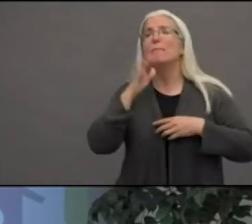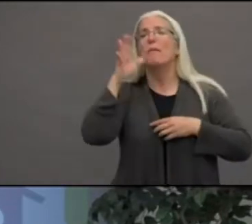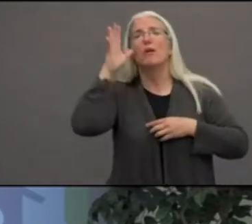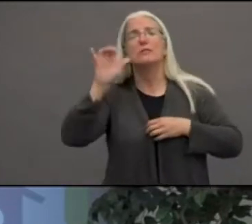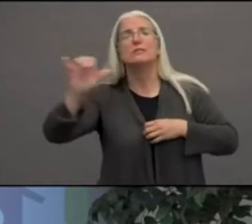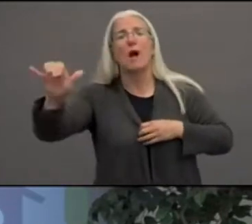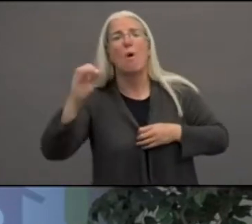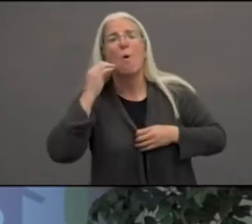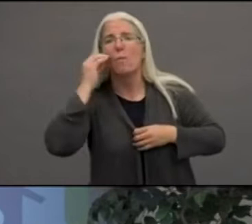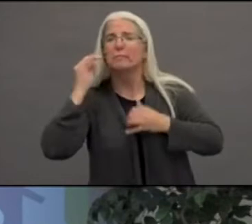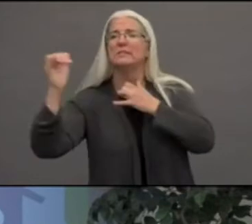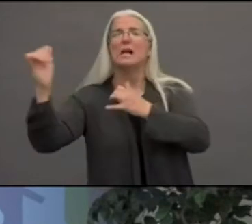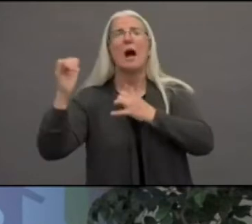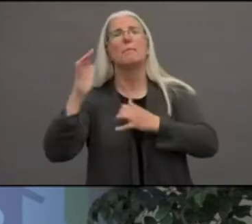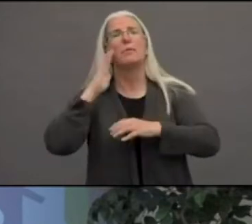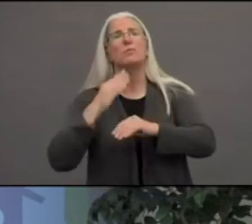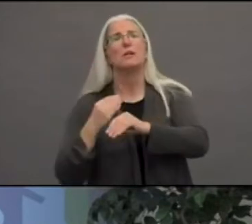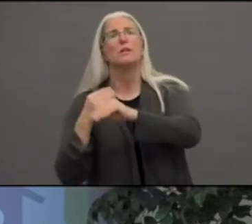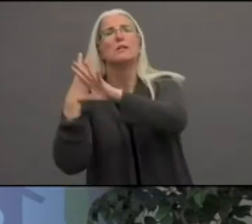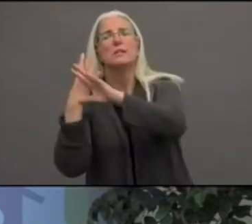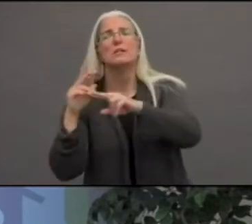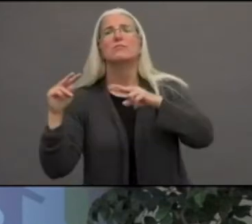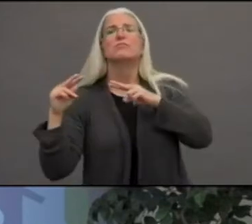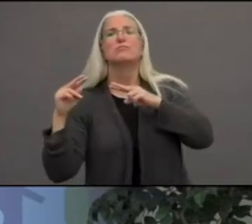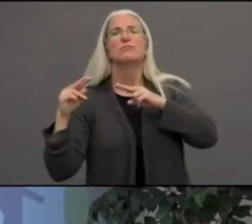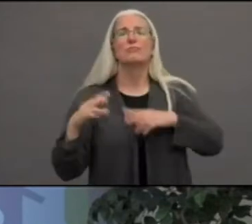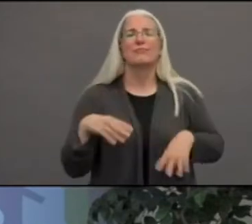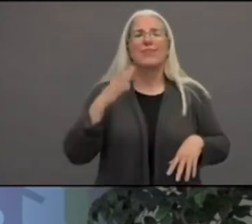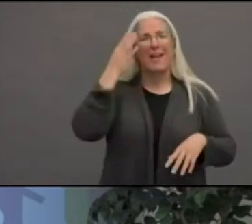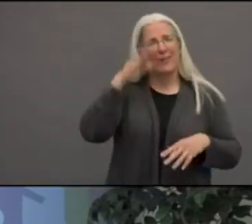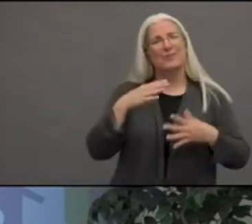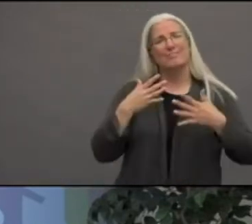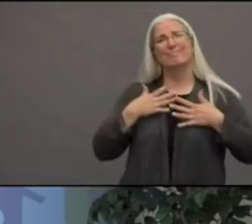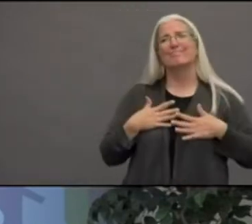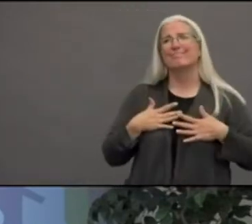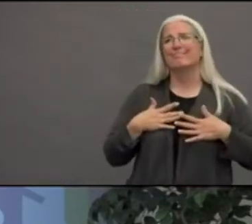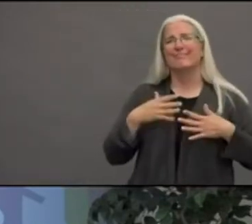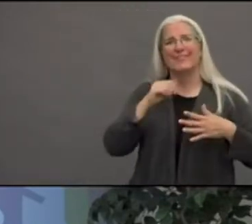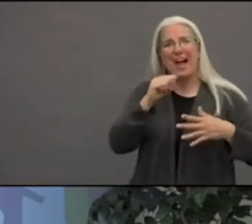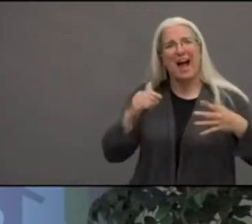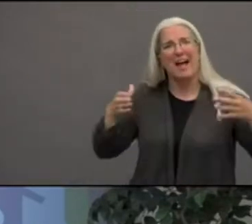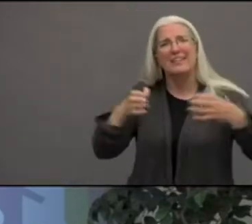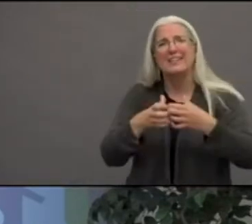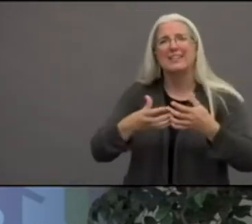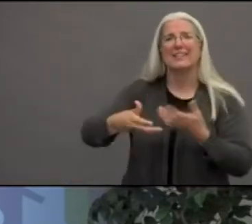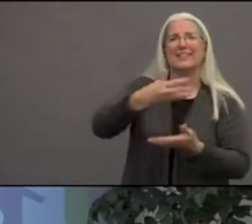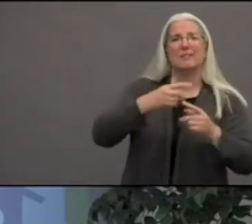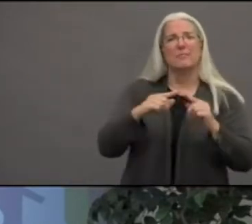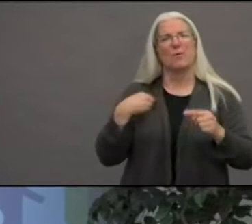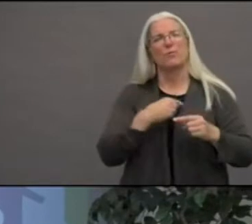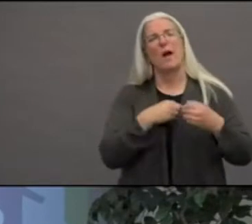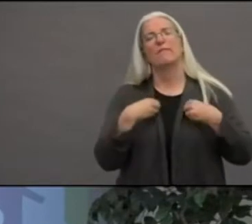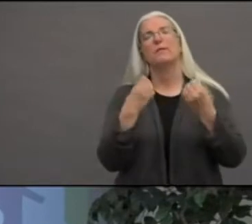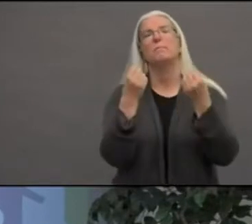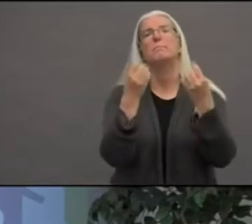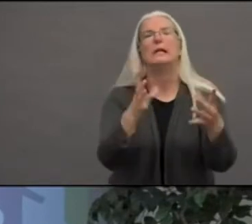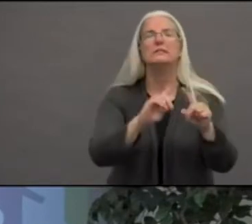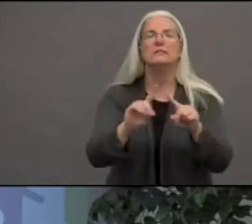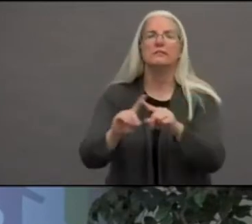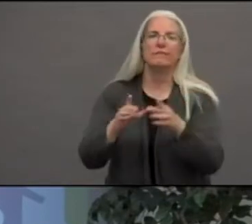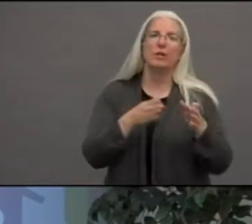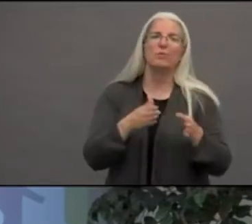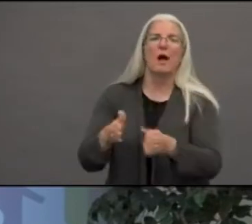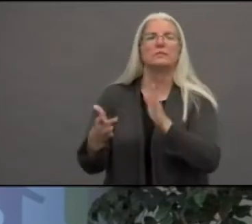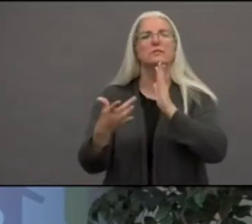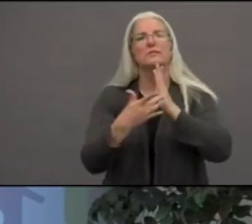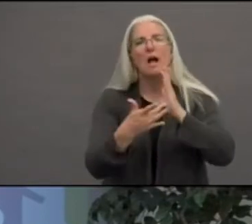not have everyone together in one place, but now we have all this technology, Zoom, Netflix party, Amazon came out with a